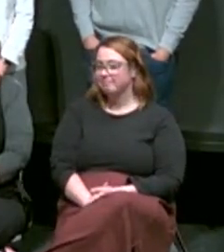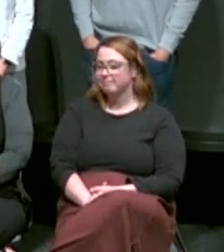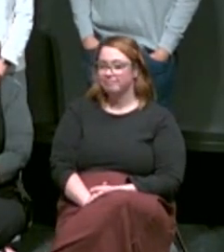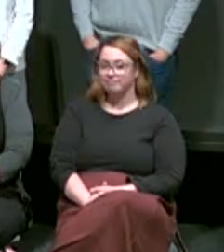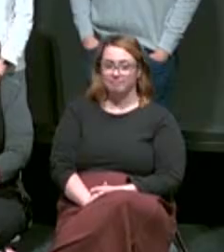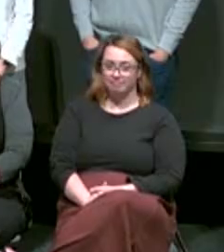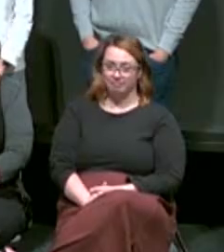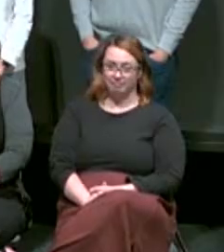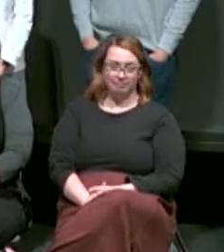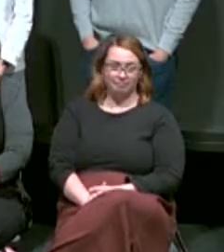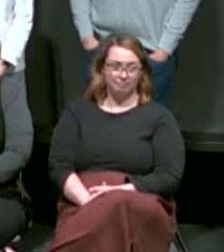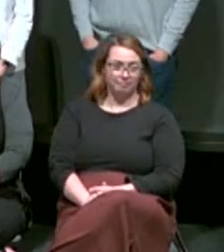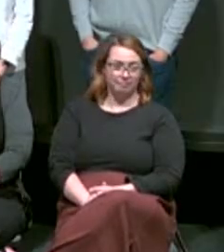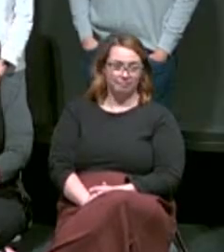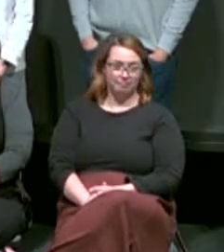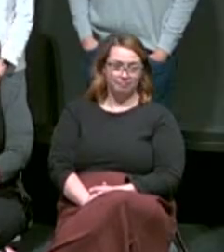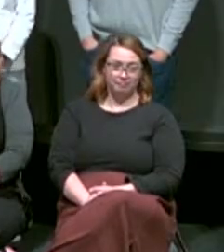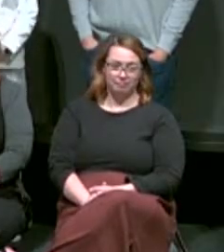Right here.